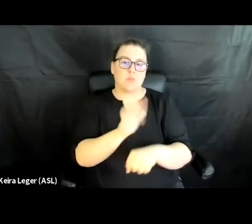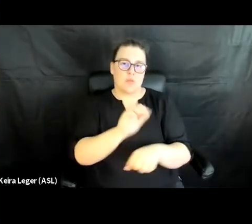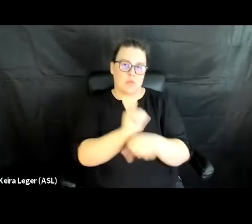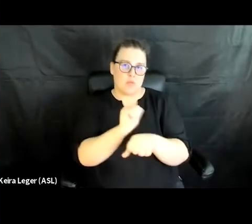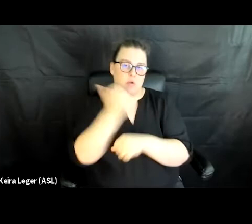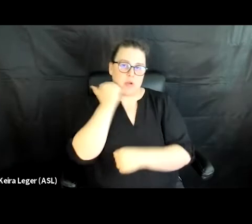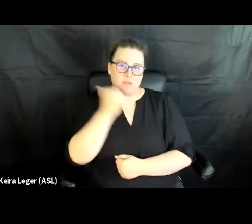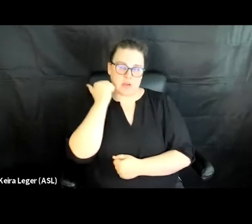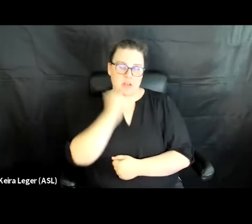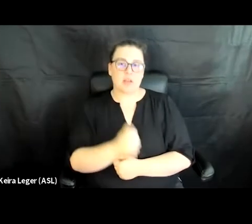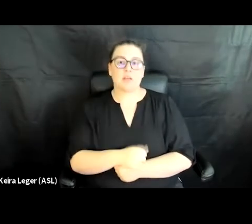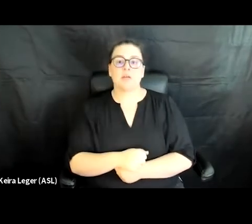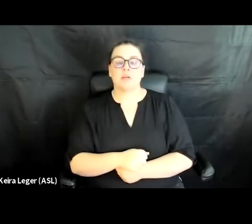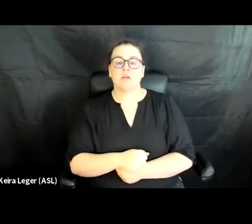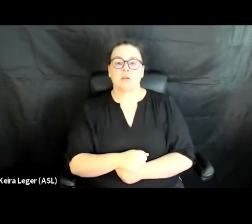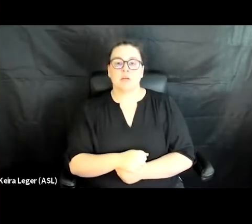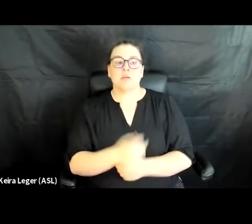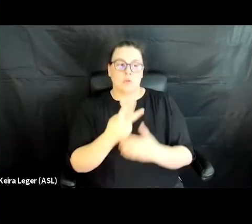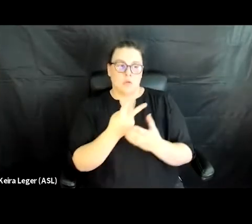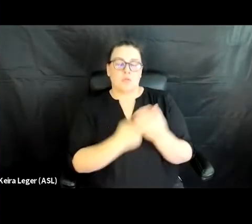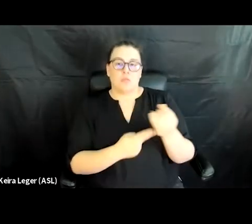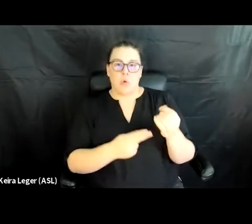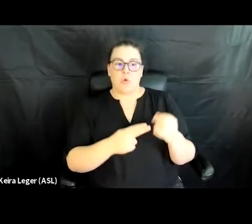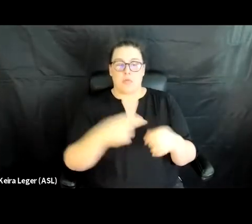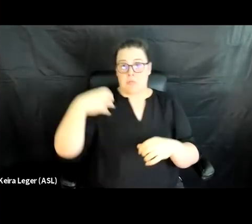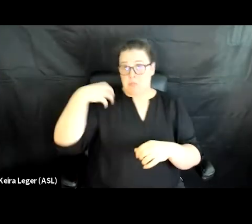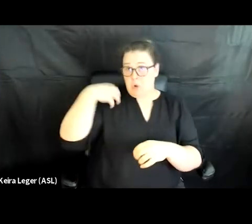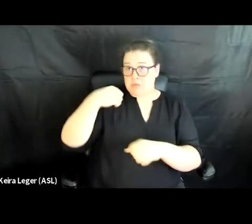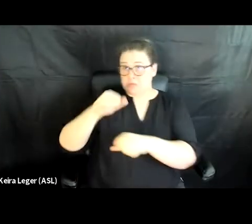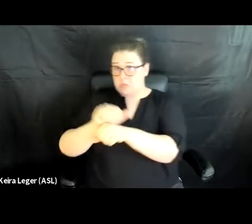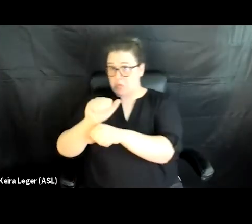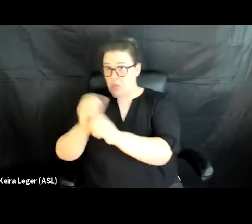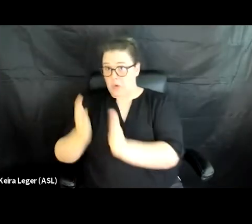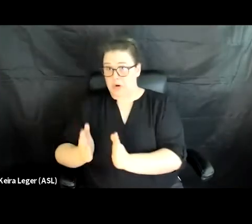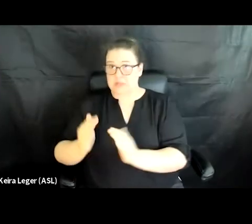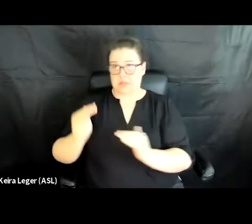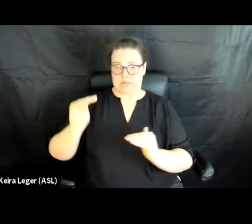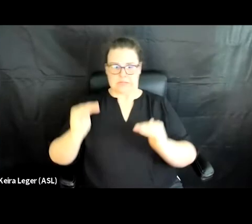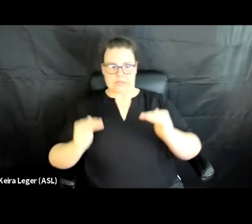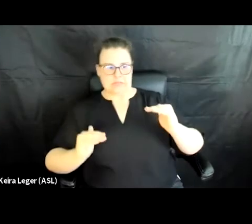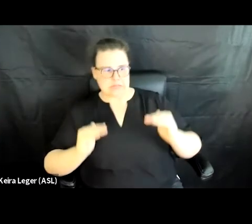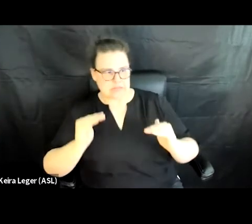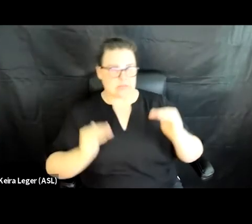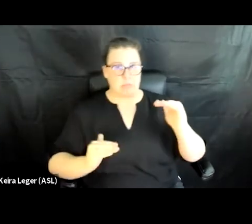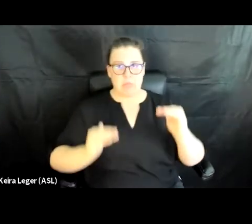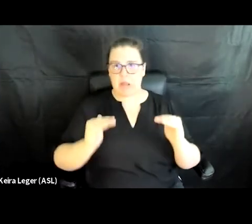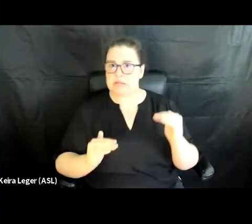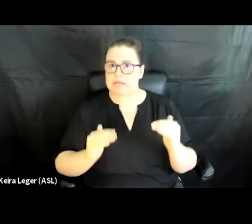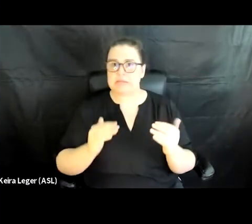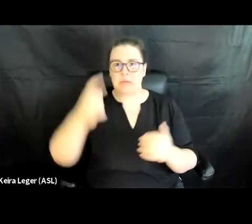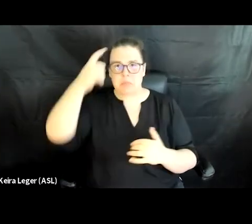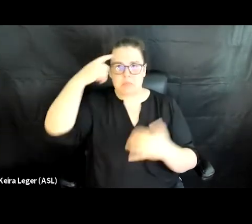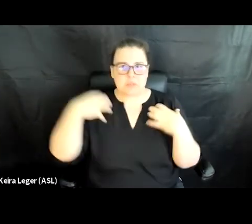day. There were both employers and employees advancing access to mental health services and supports,